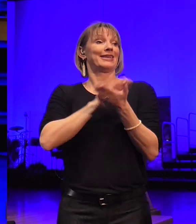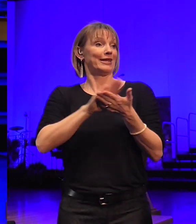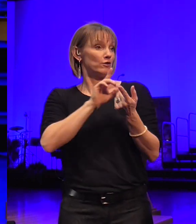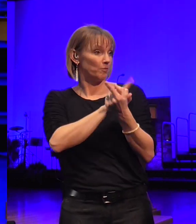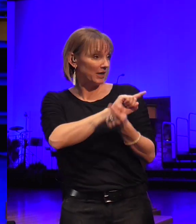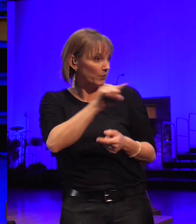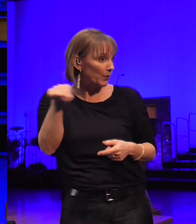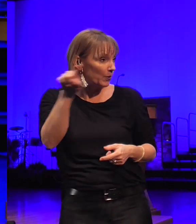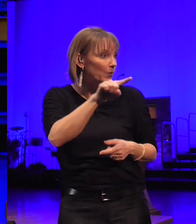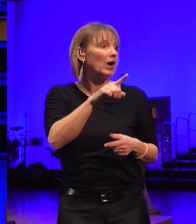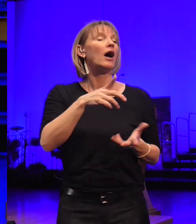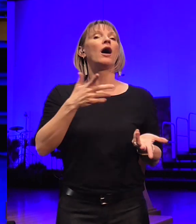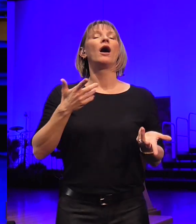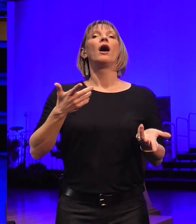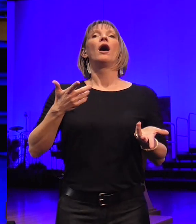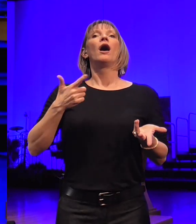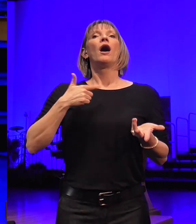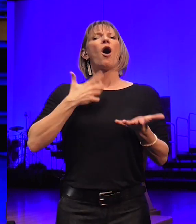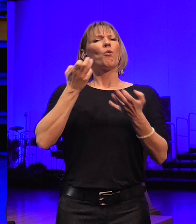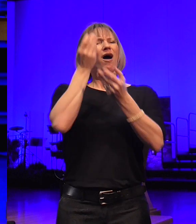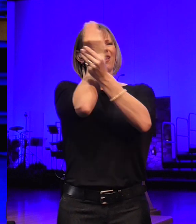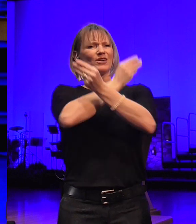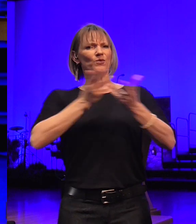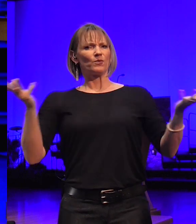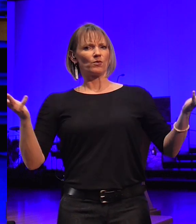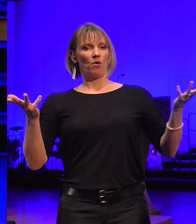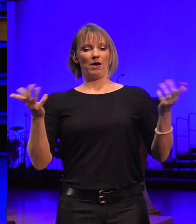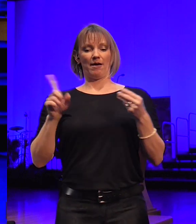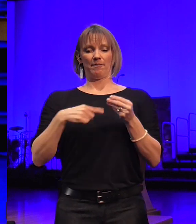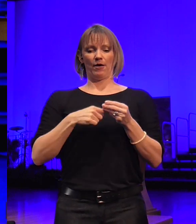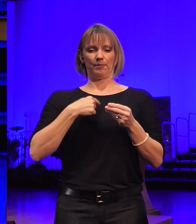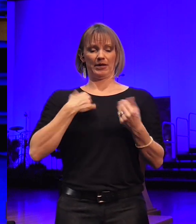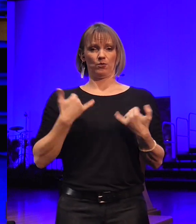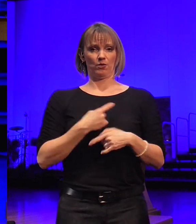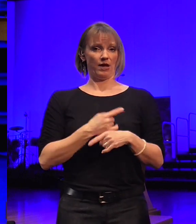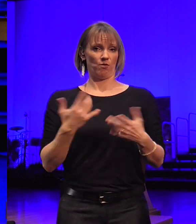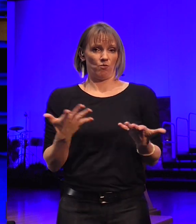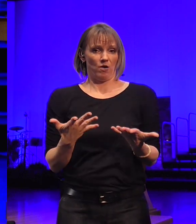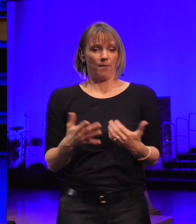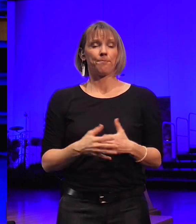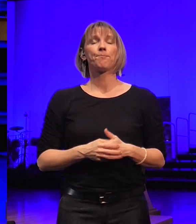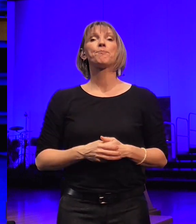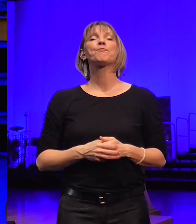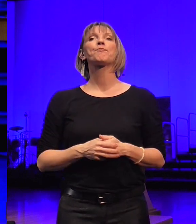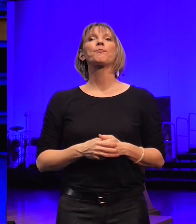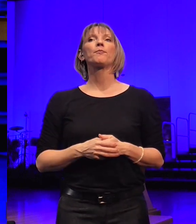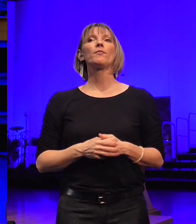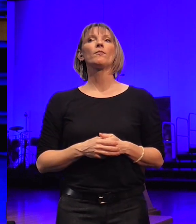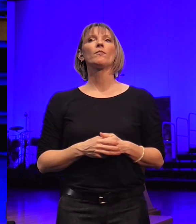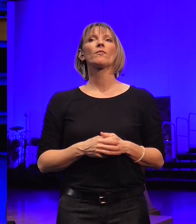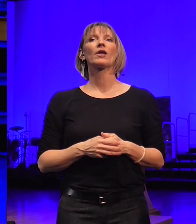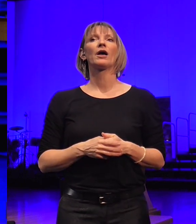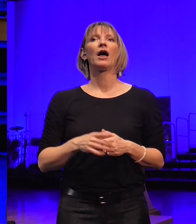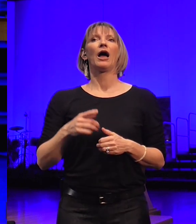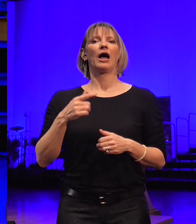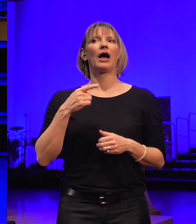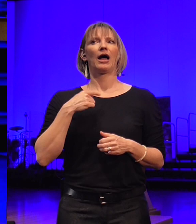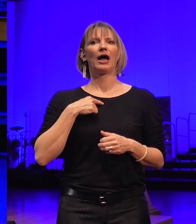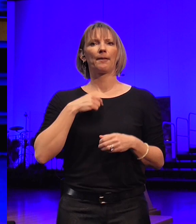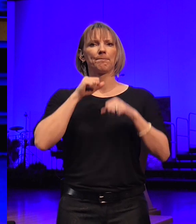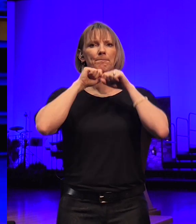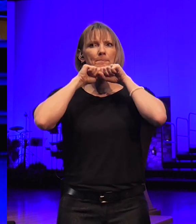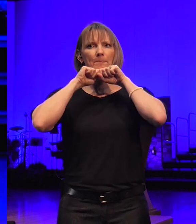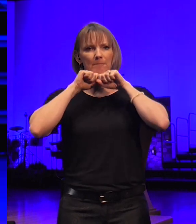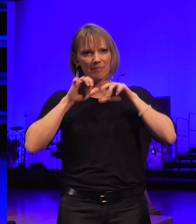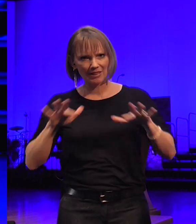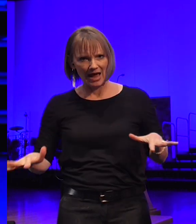And what I want you to know about me today is how blessed I've been by